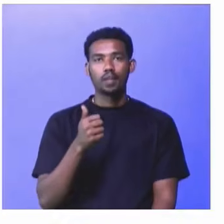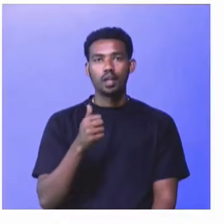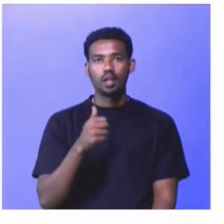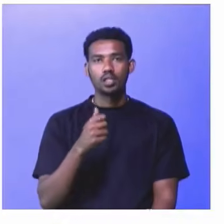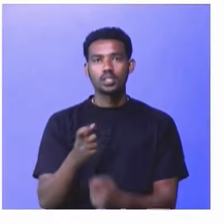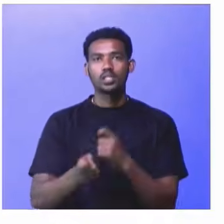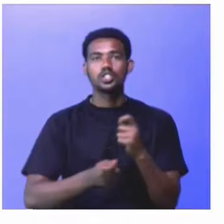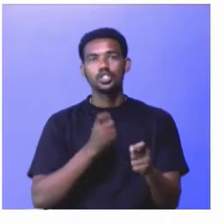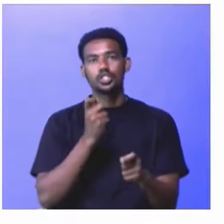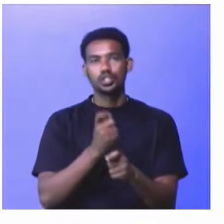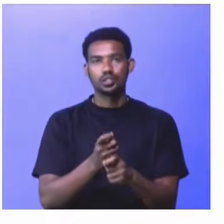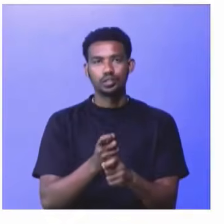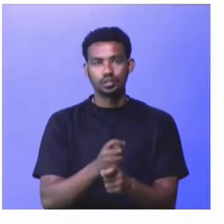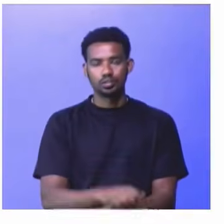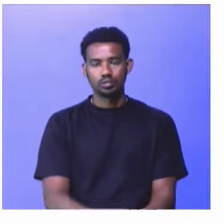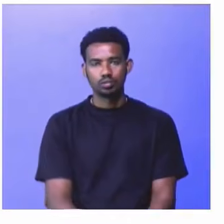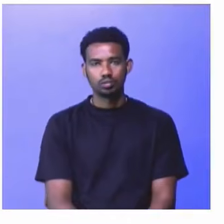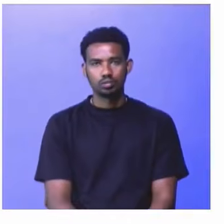years